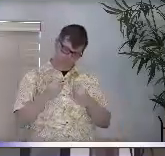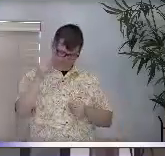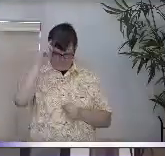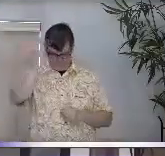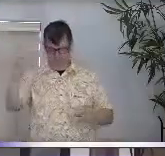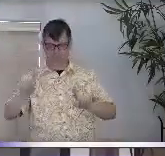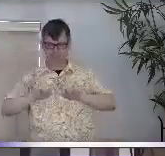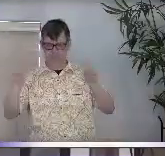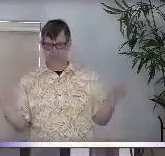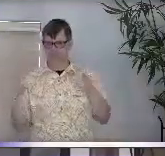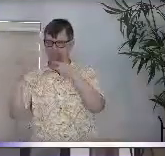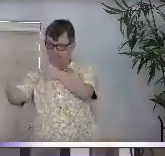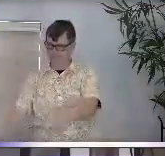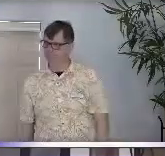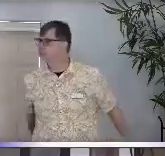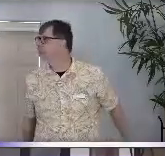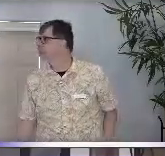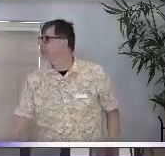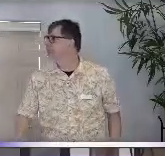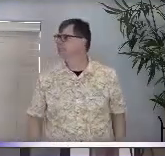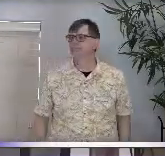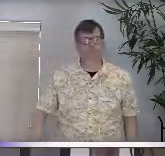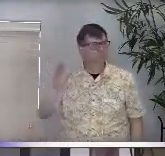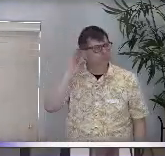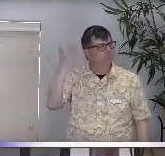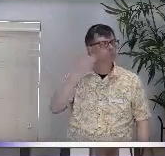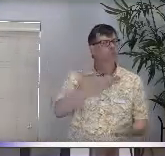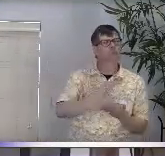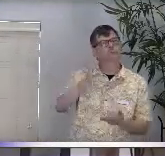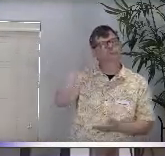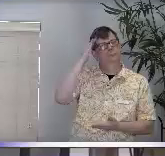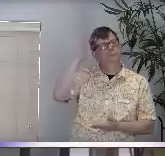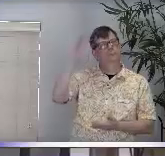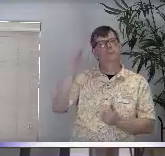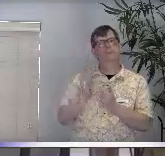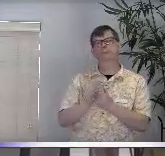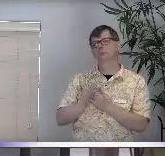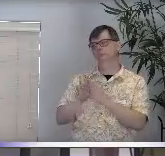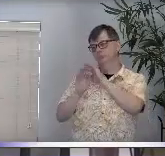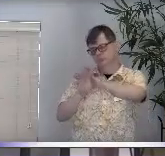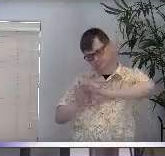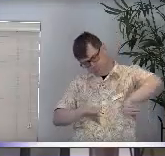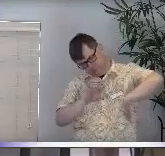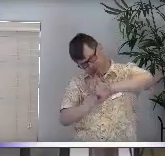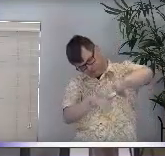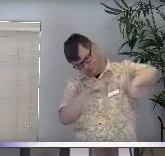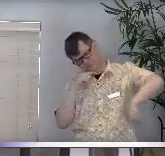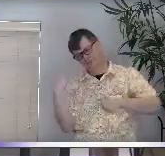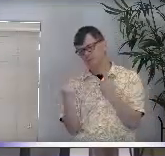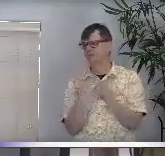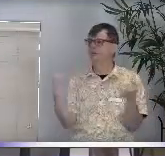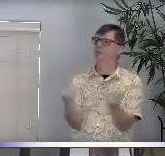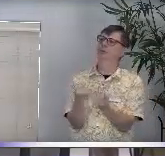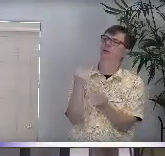ways. We independently hear something and think about it and distort it in different ways, depending on